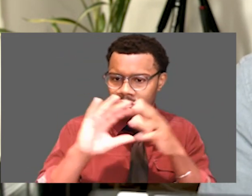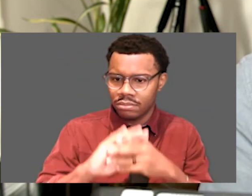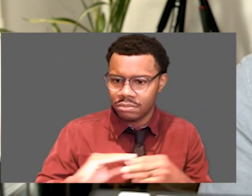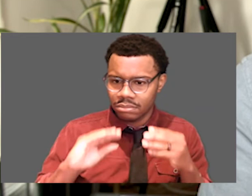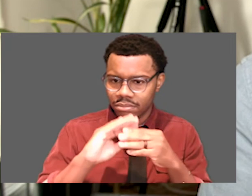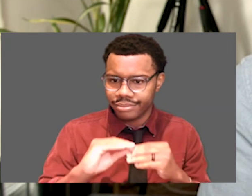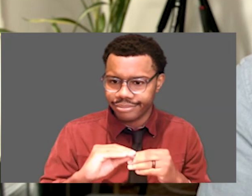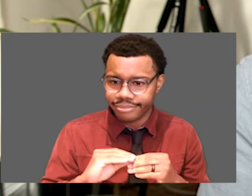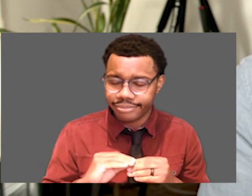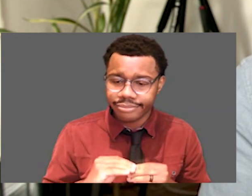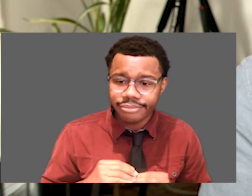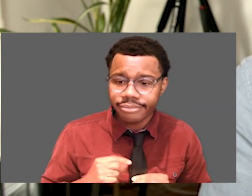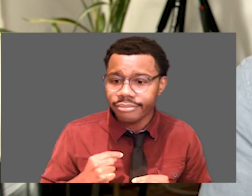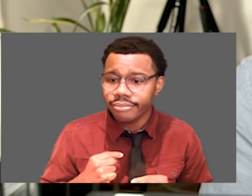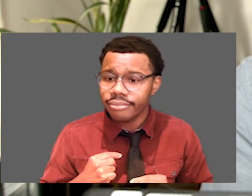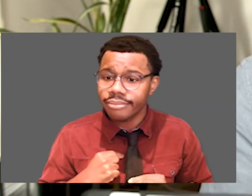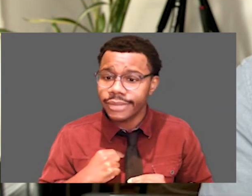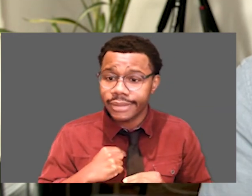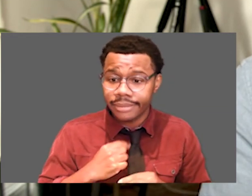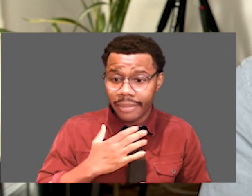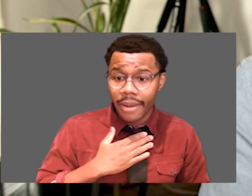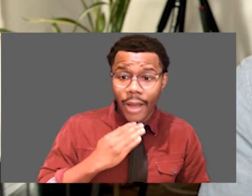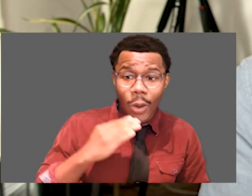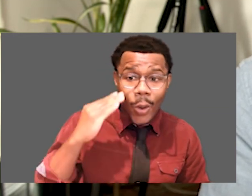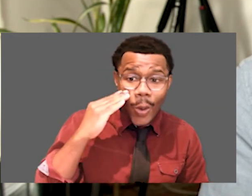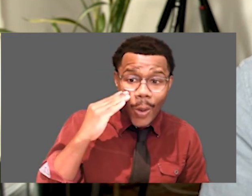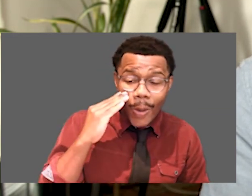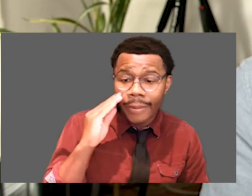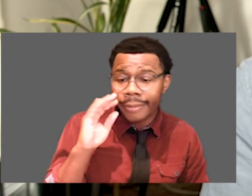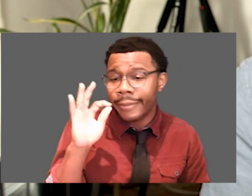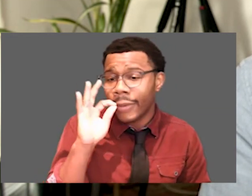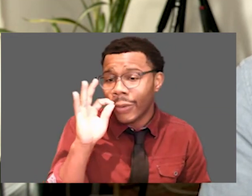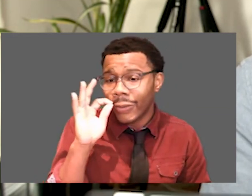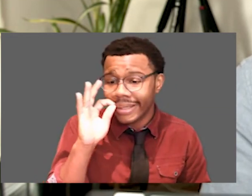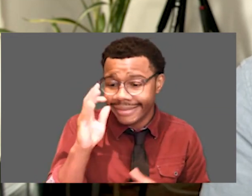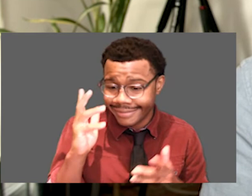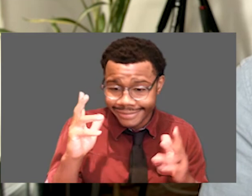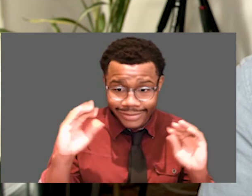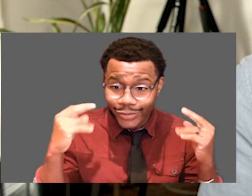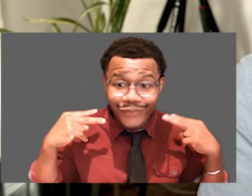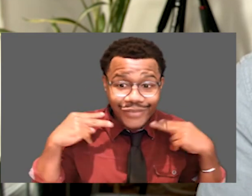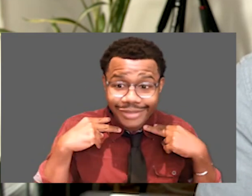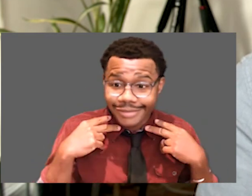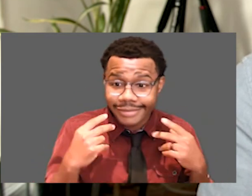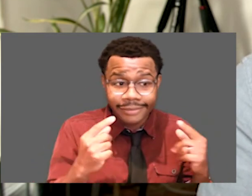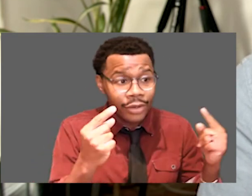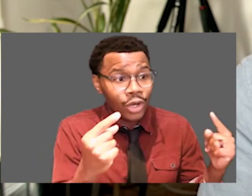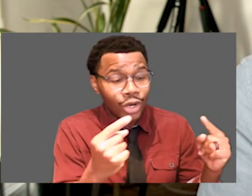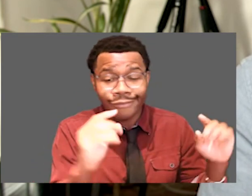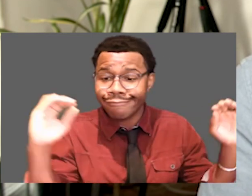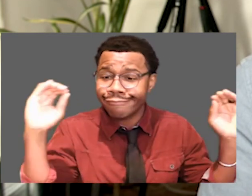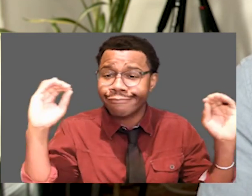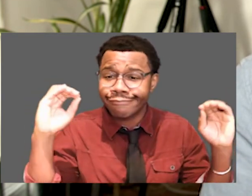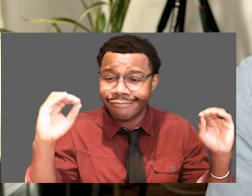I was caught smoking weed in the privacy of my own home. No victim. No one was harmed. Now I'm wearing